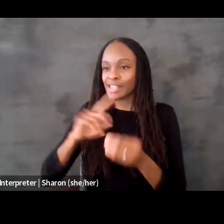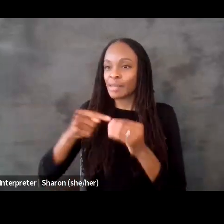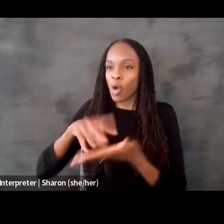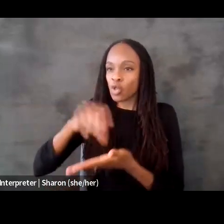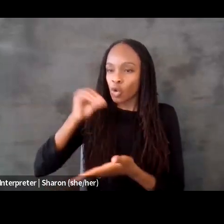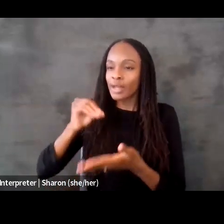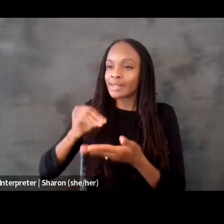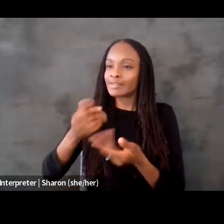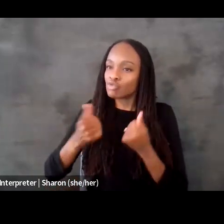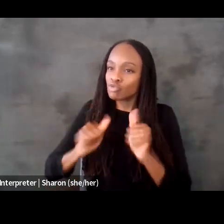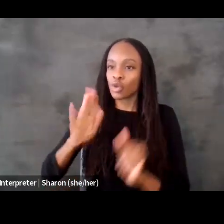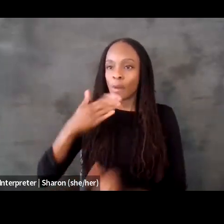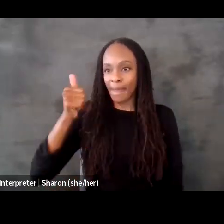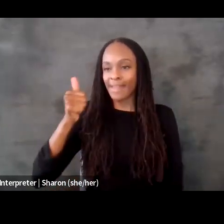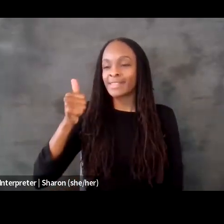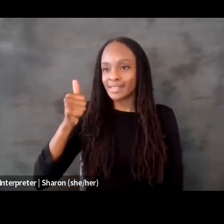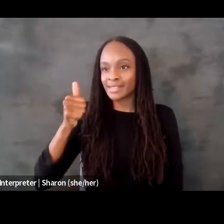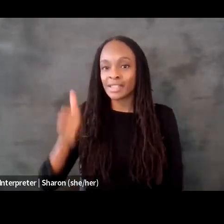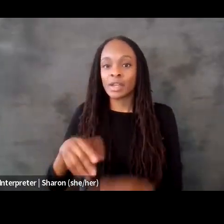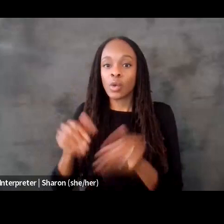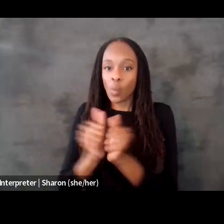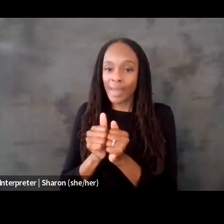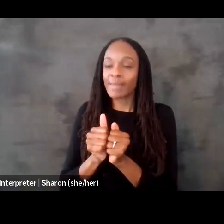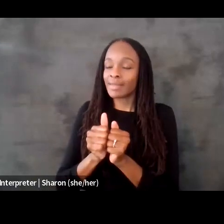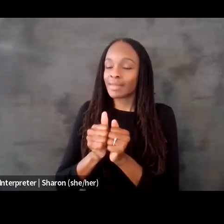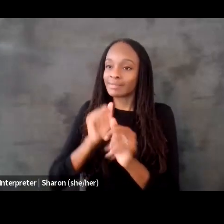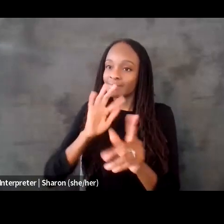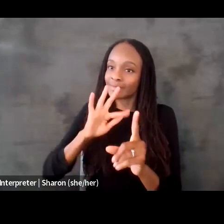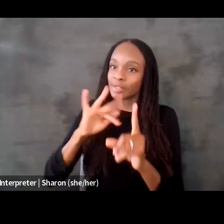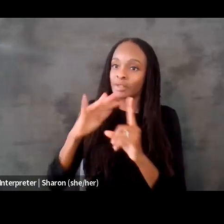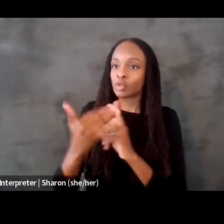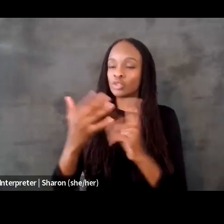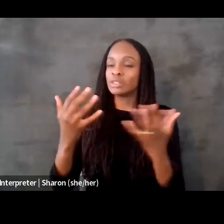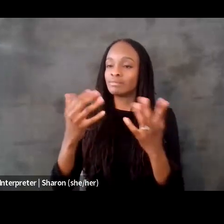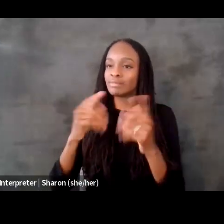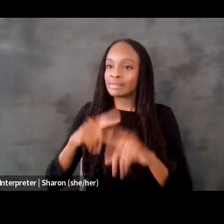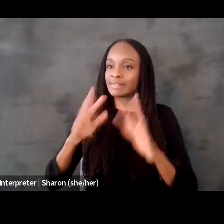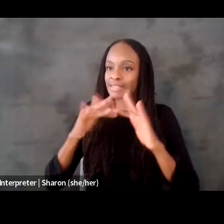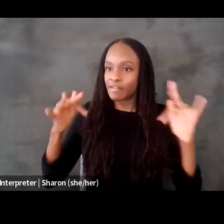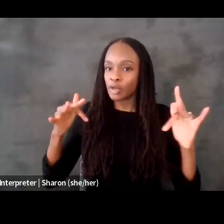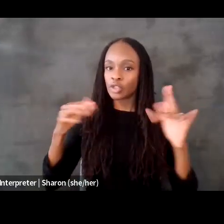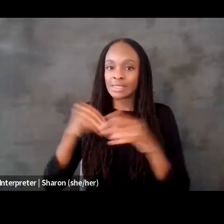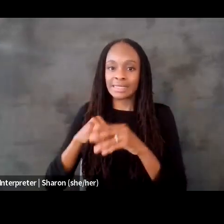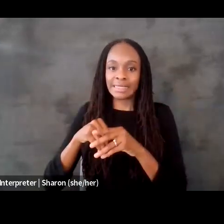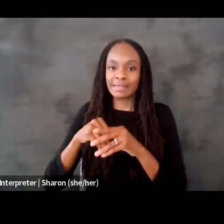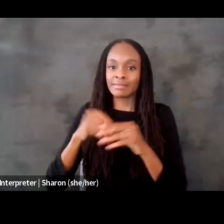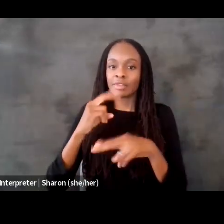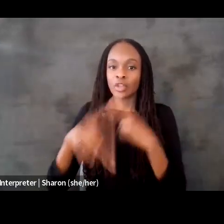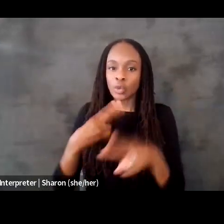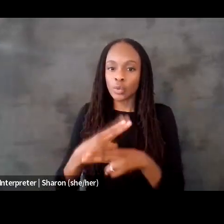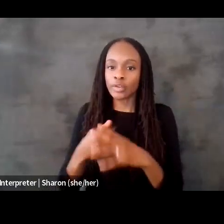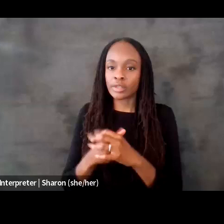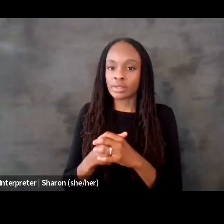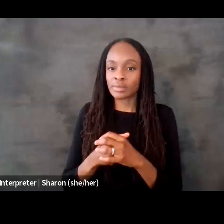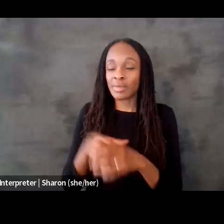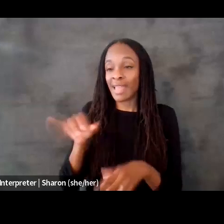you can with those who are linguistically, culturally diverse, and those that are in your universe. Because as school psychologists, you